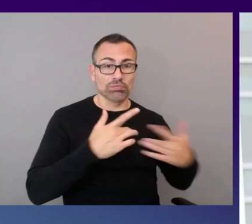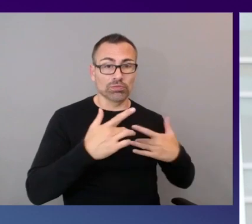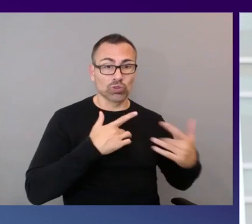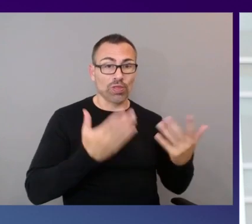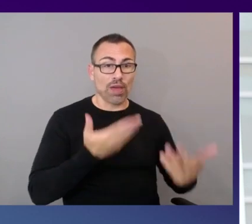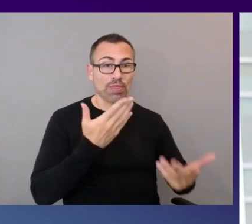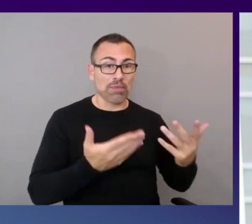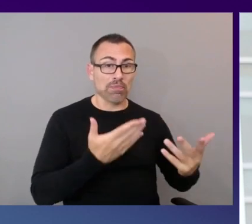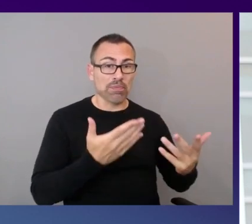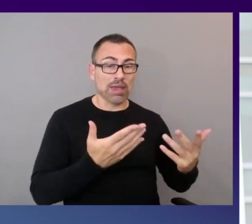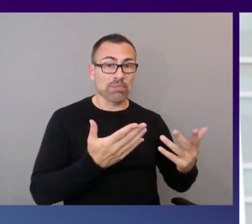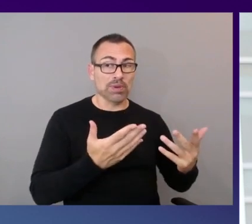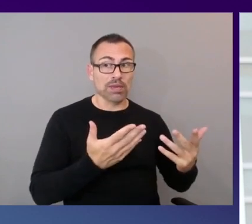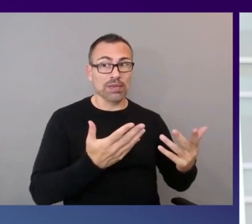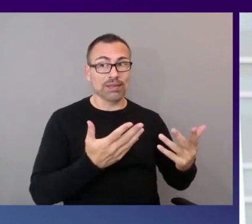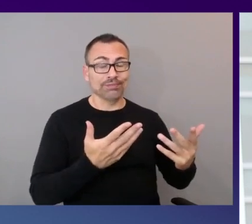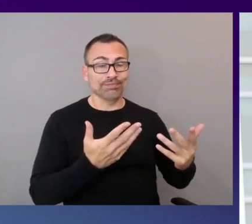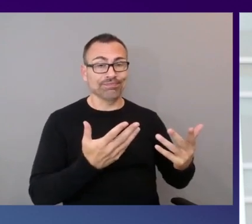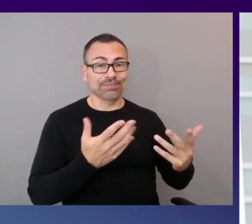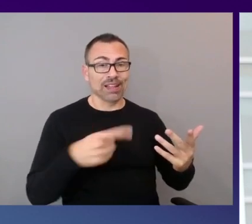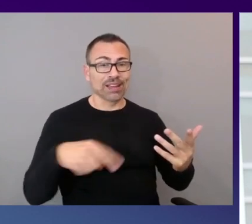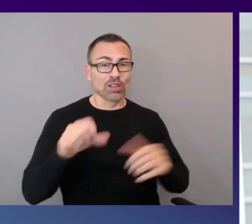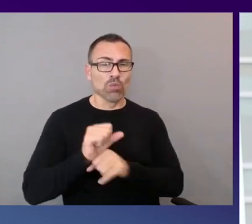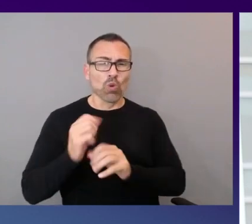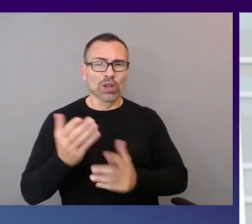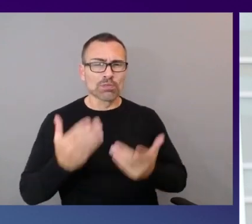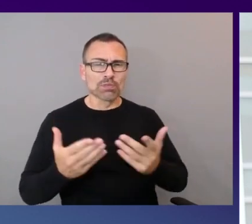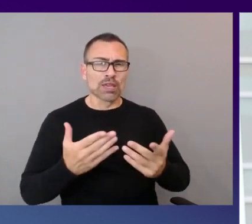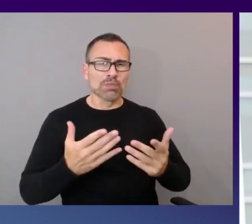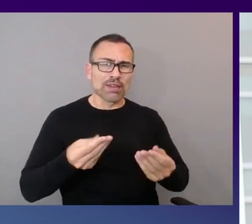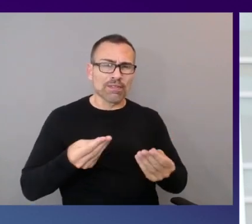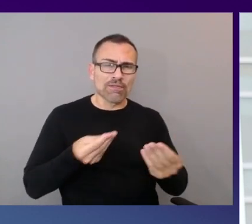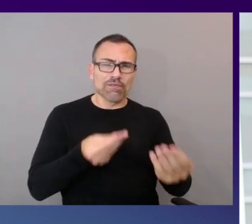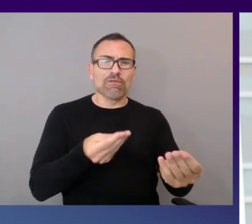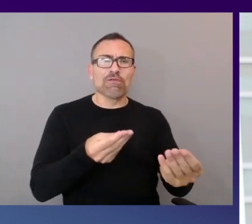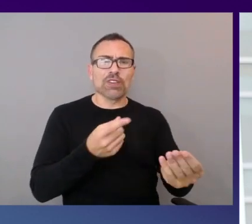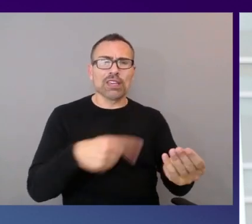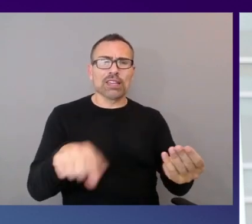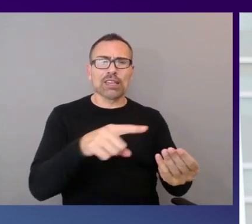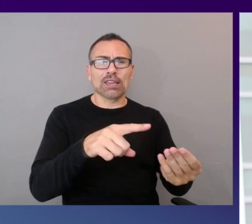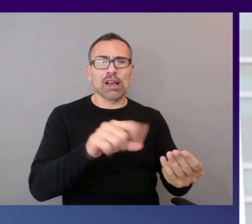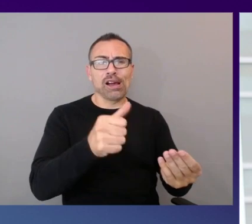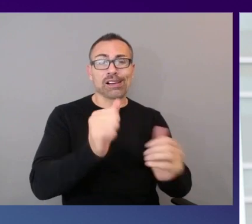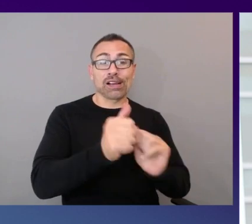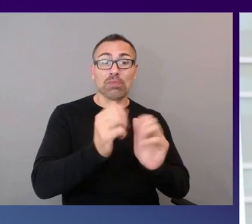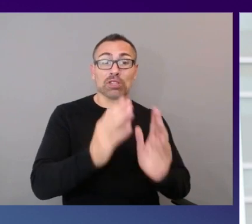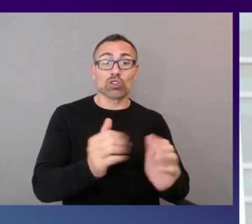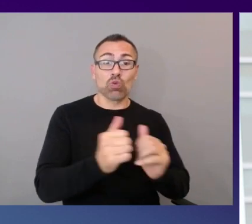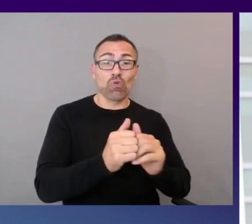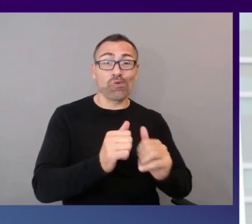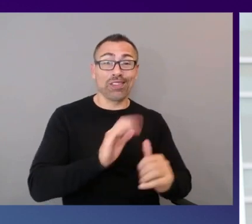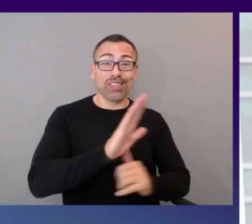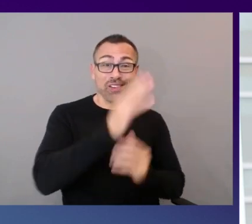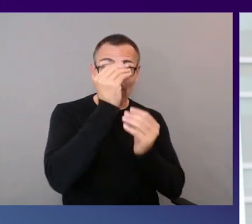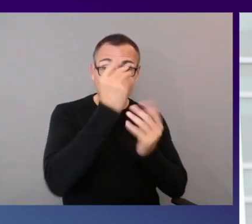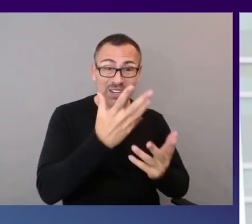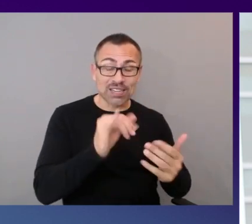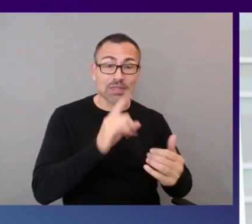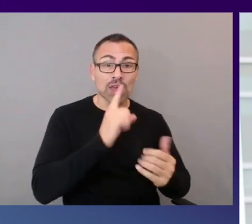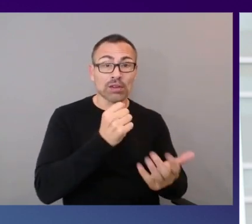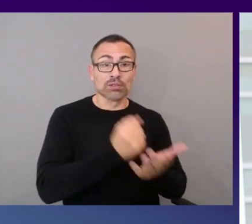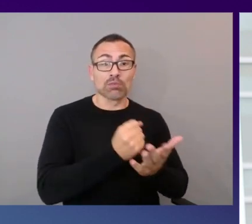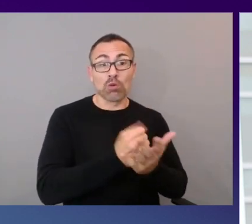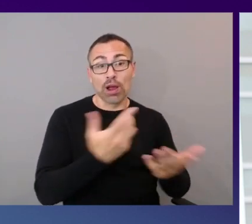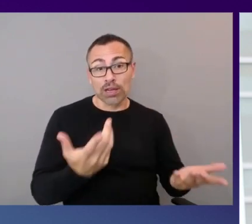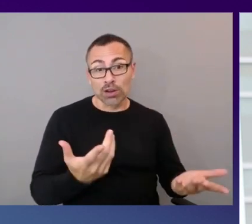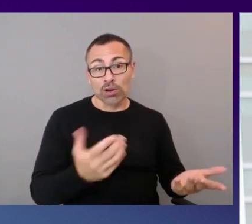right? Or they may be feeding somebody else with proprietary company data. How do you think about that? And